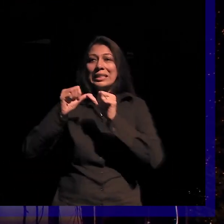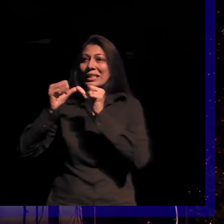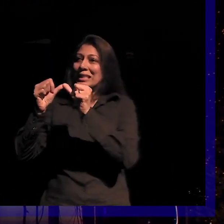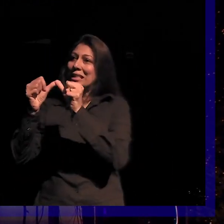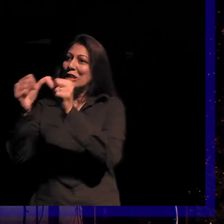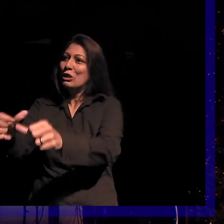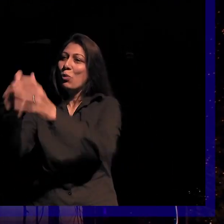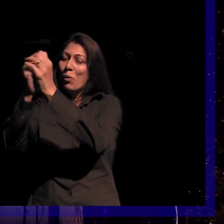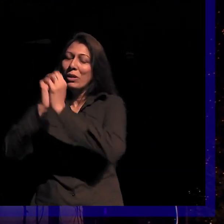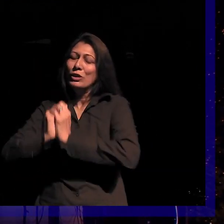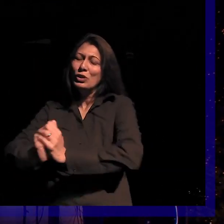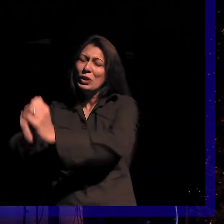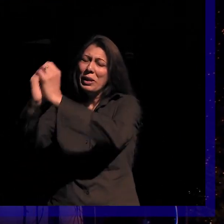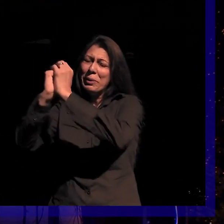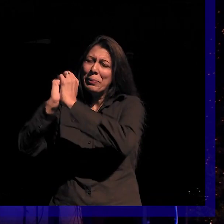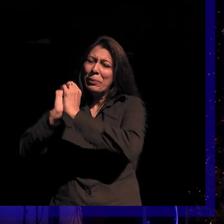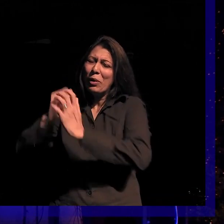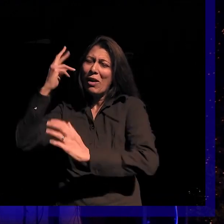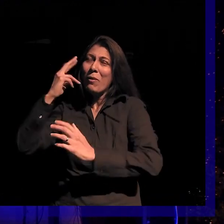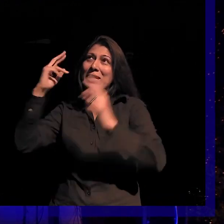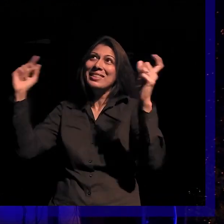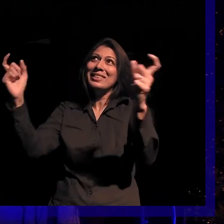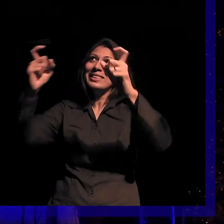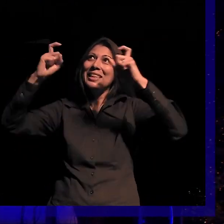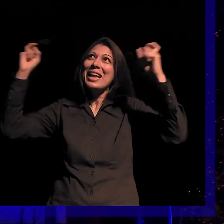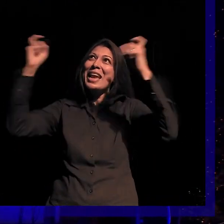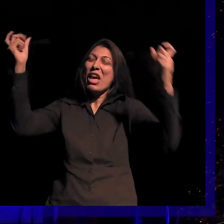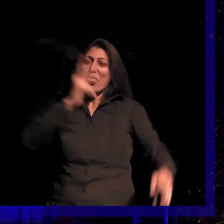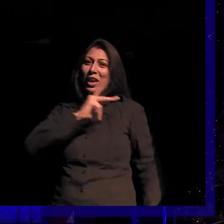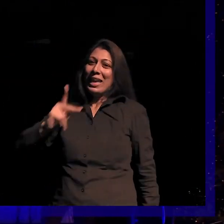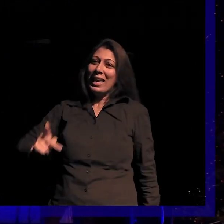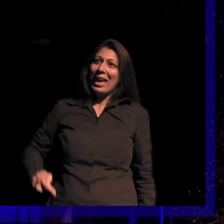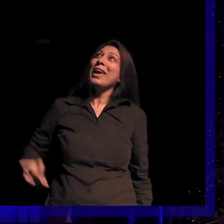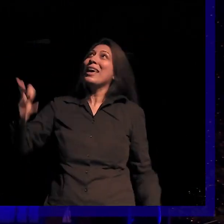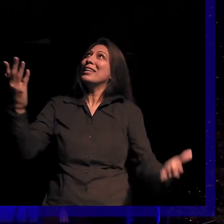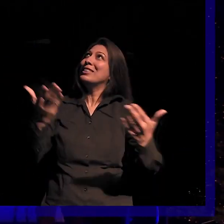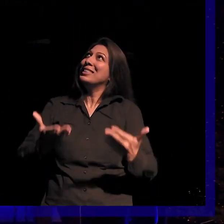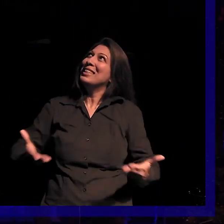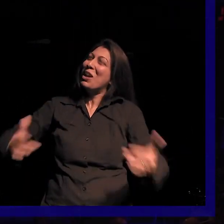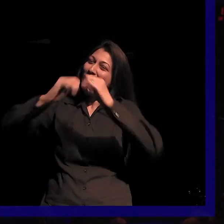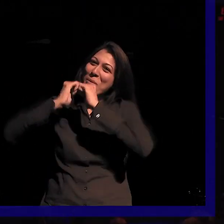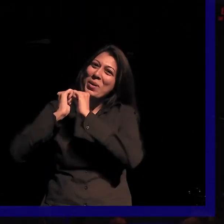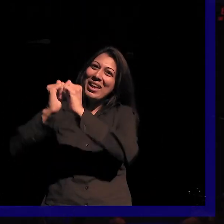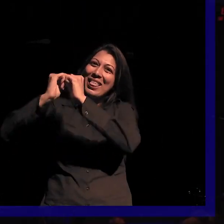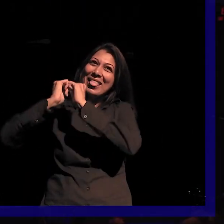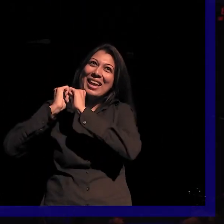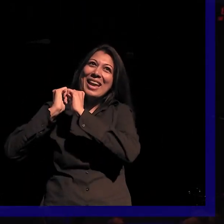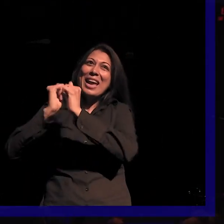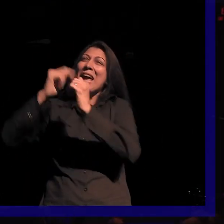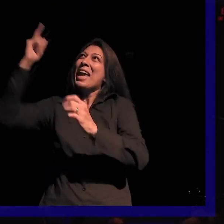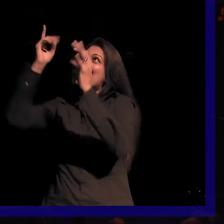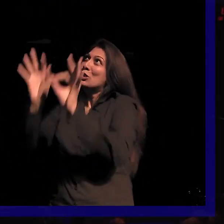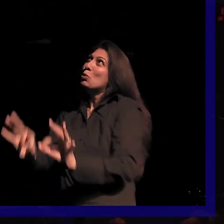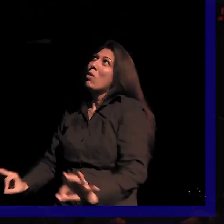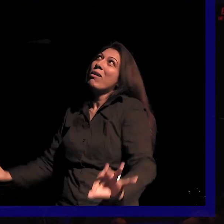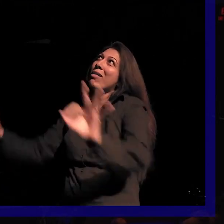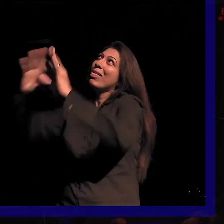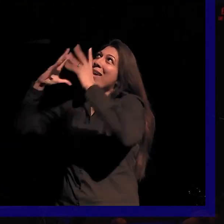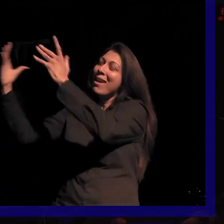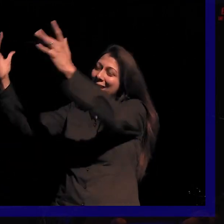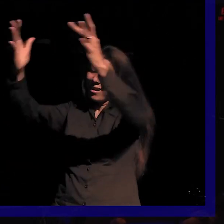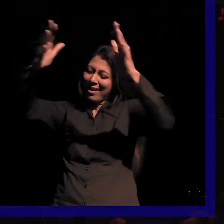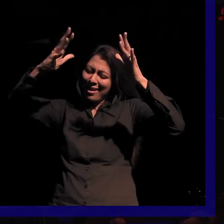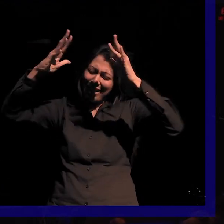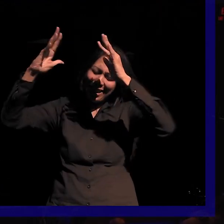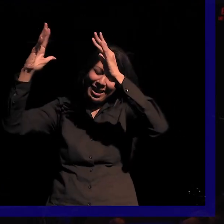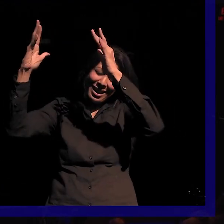Continue to worship. We got a reason to celebrate. The King is here with us. He's worthy of praise. Let's